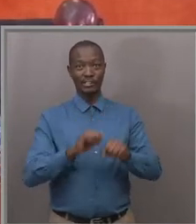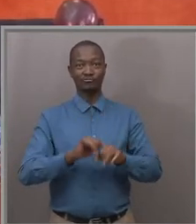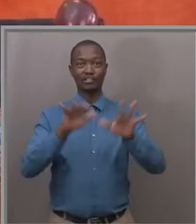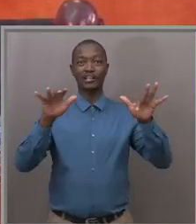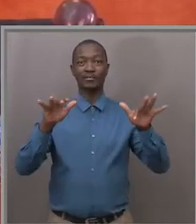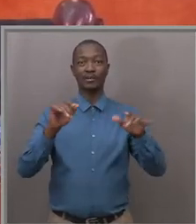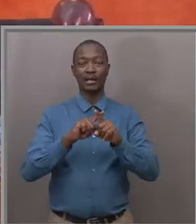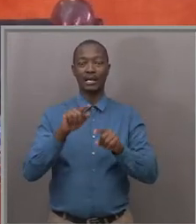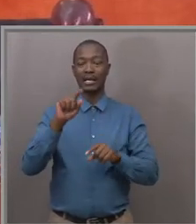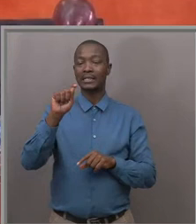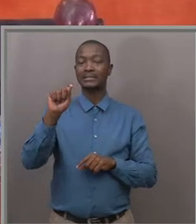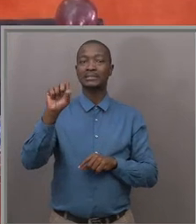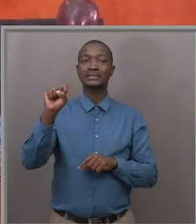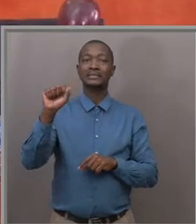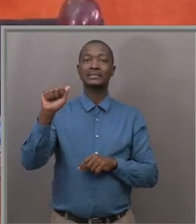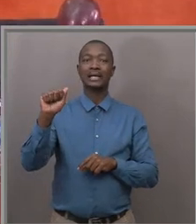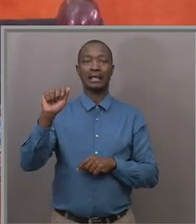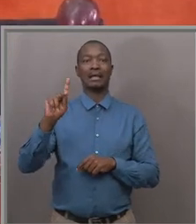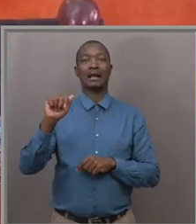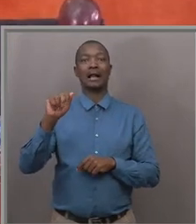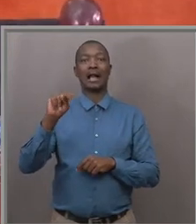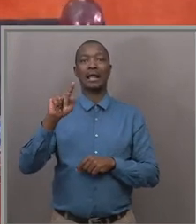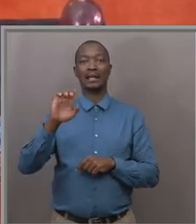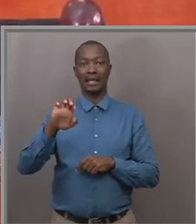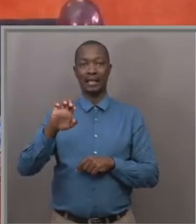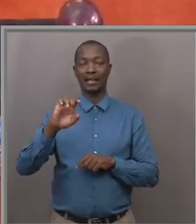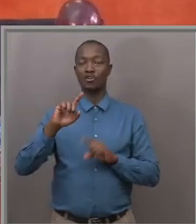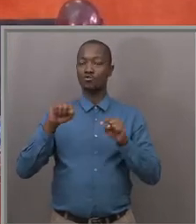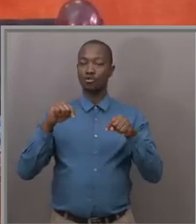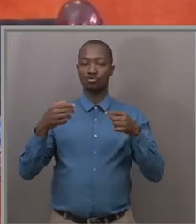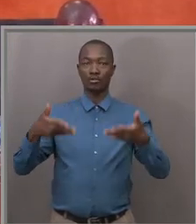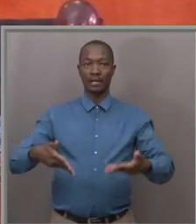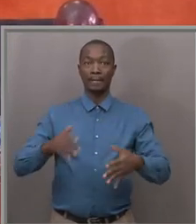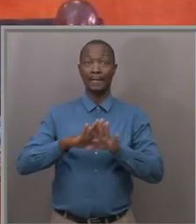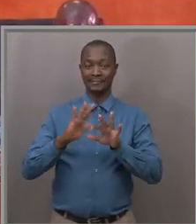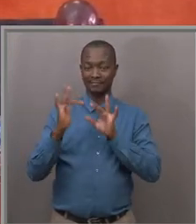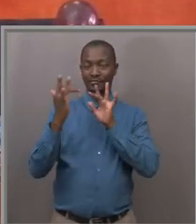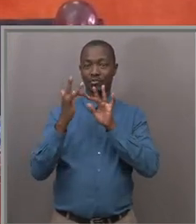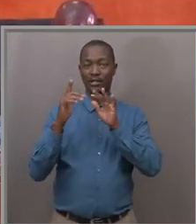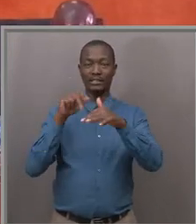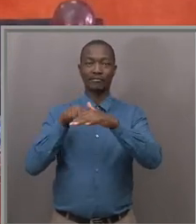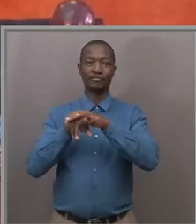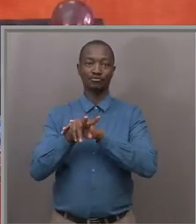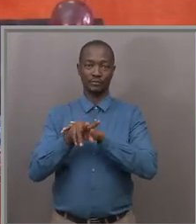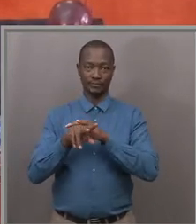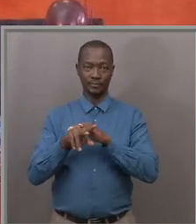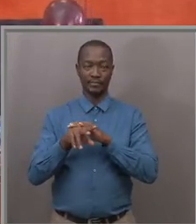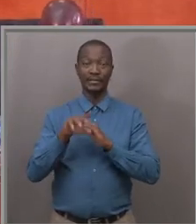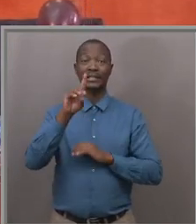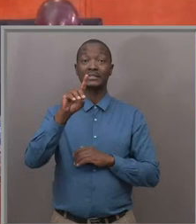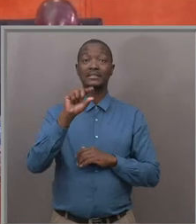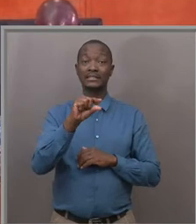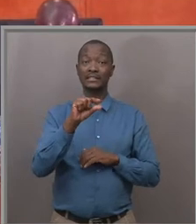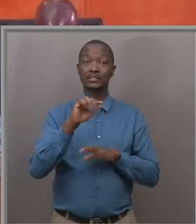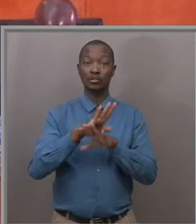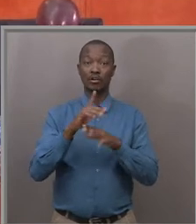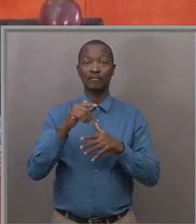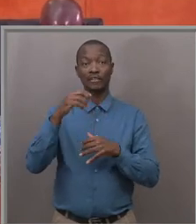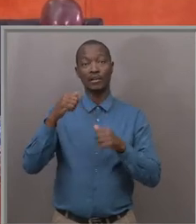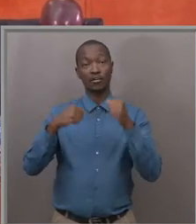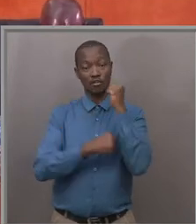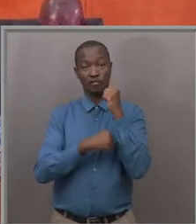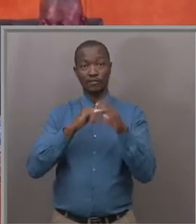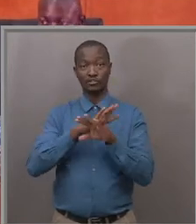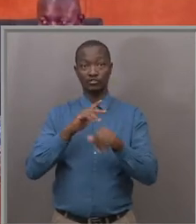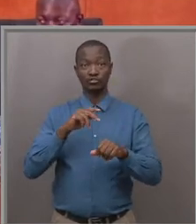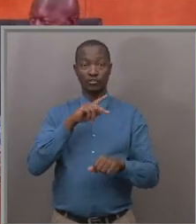Ms. Tsakane Maluleka, who could not come physically, but she is connected virtually, the DG of the Office of the Premier, who is here with